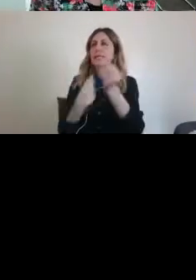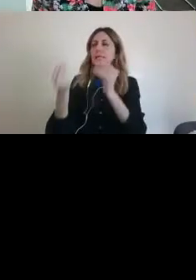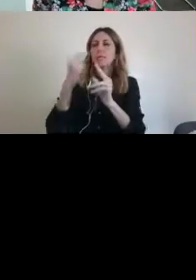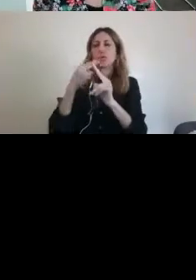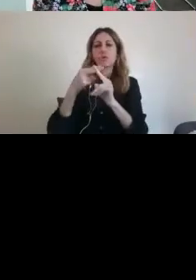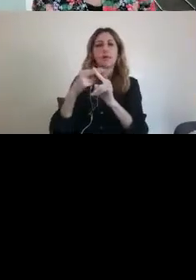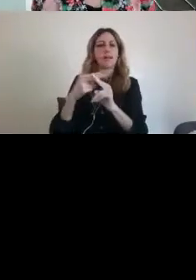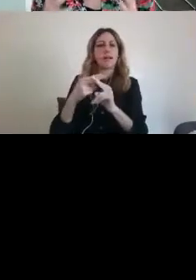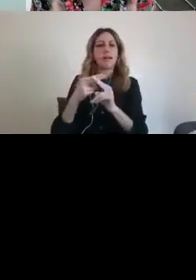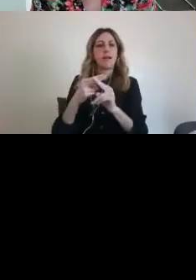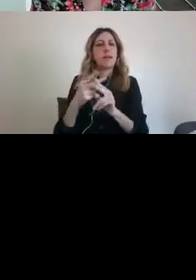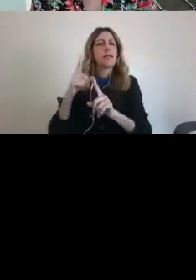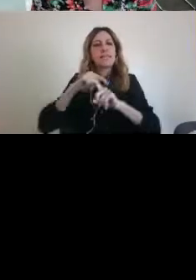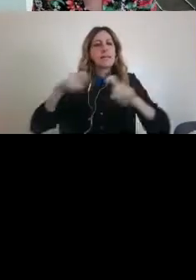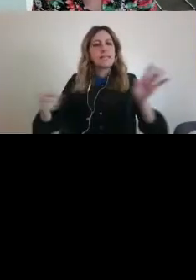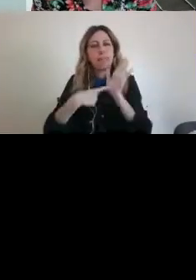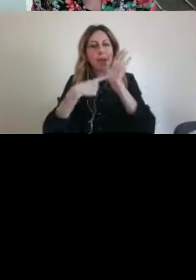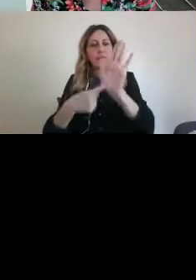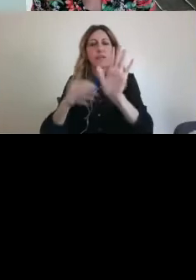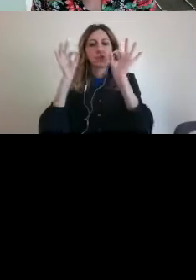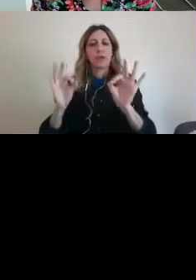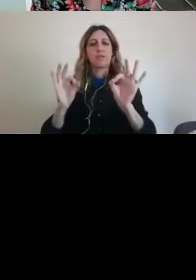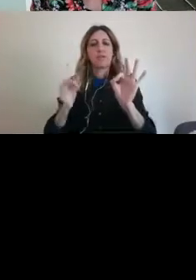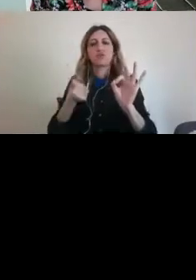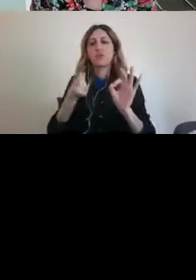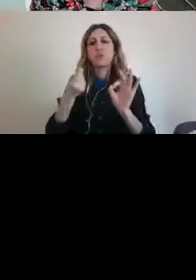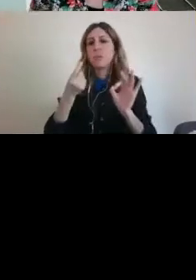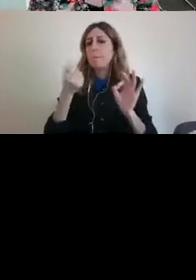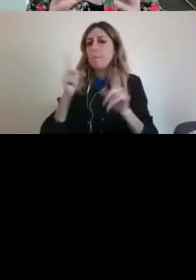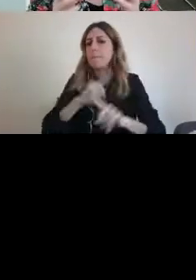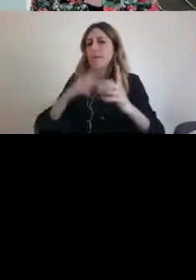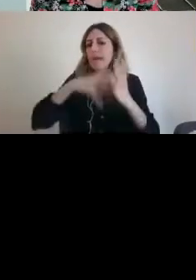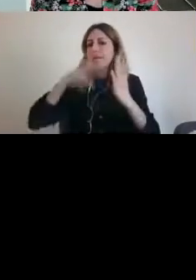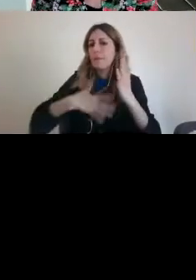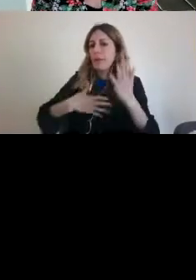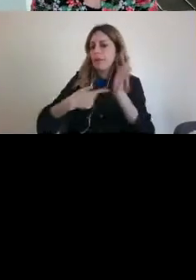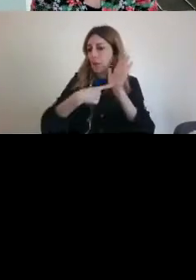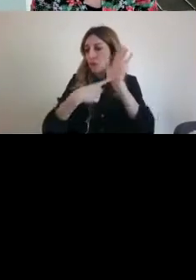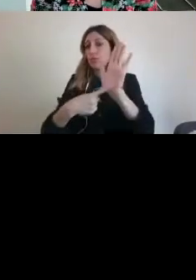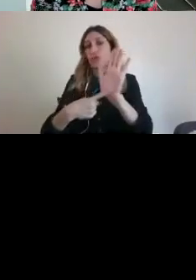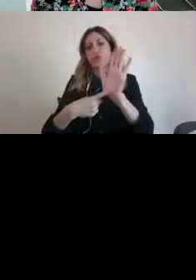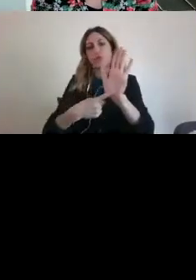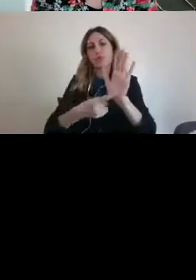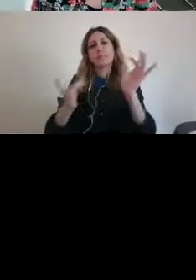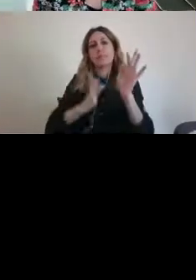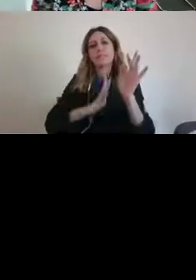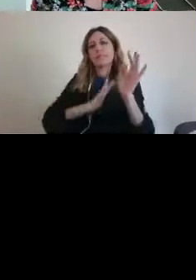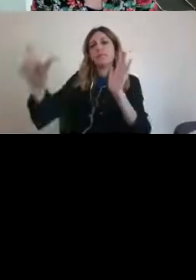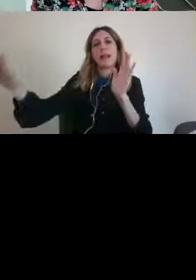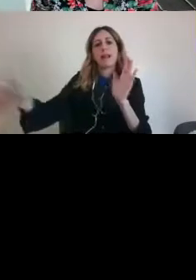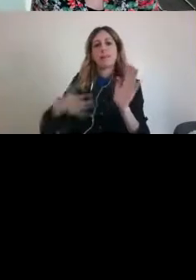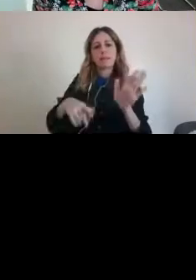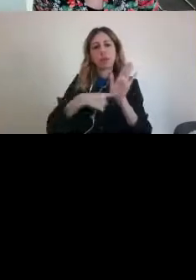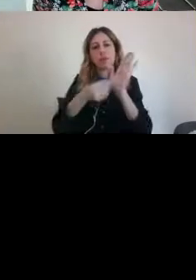with? Which pages should your audience find and read? So That's the first step you need to take in your